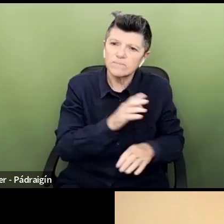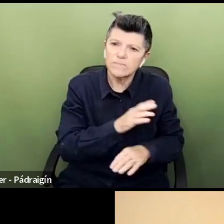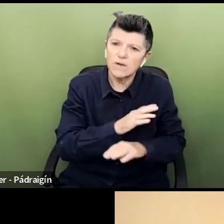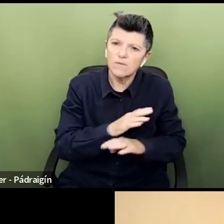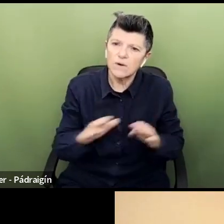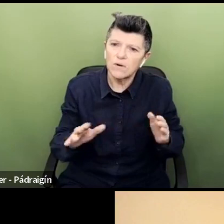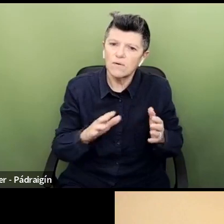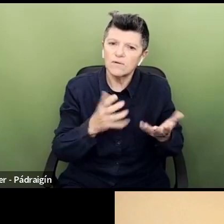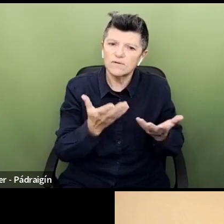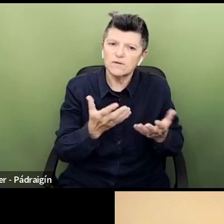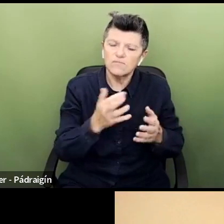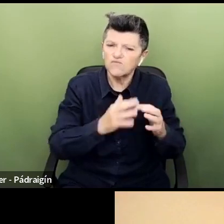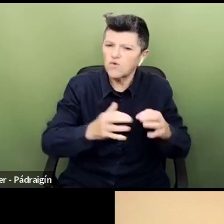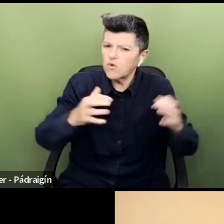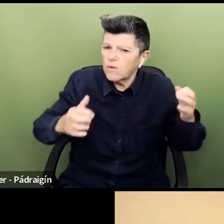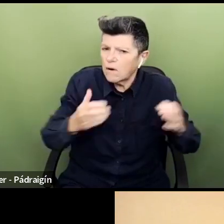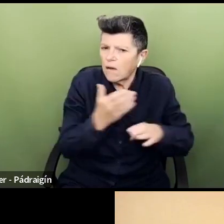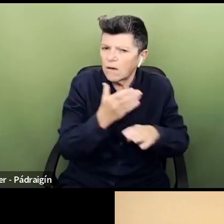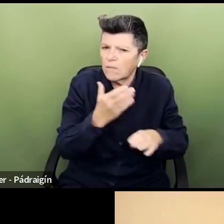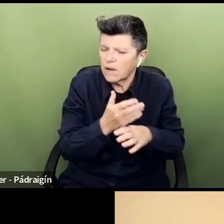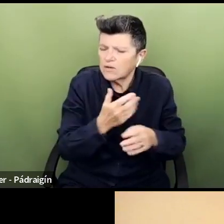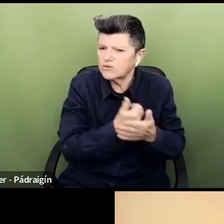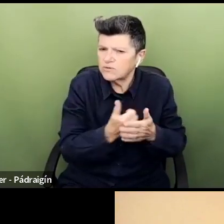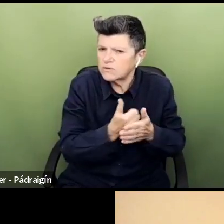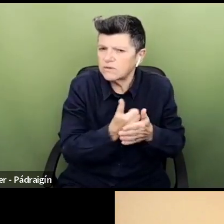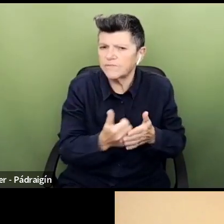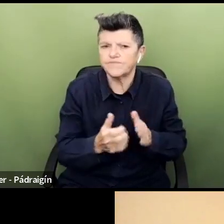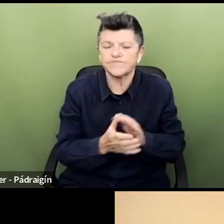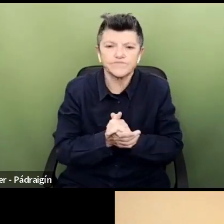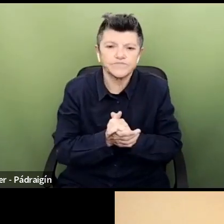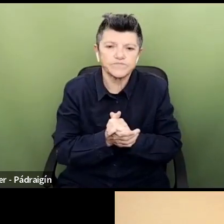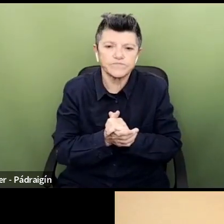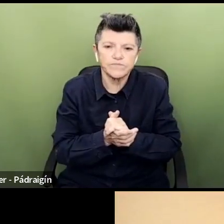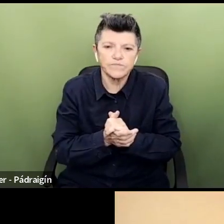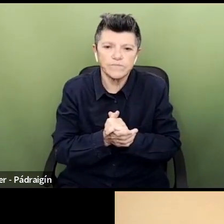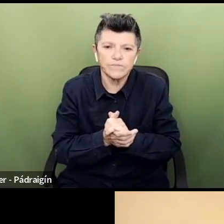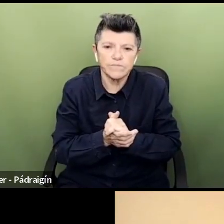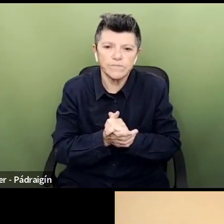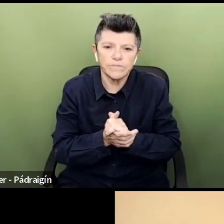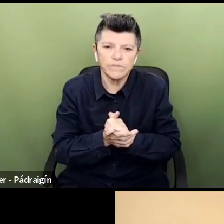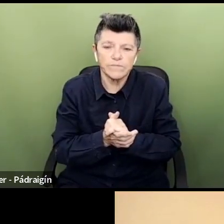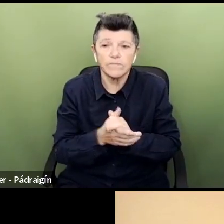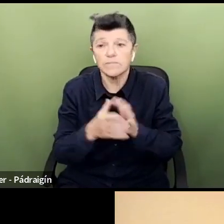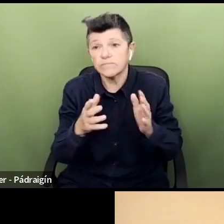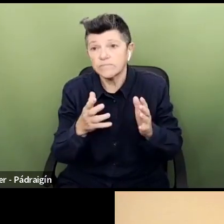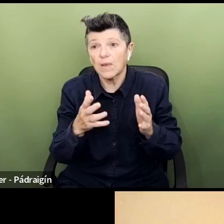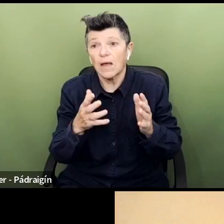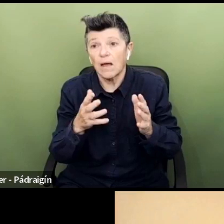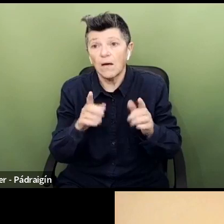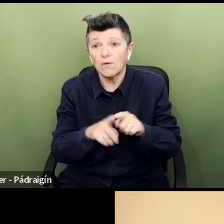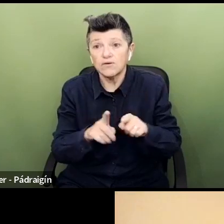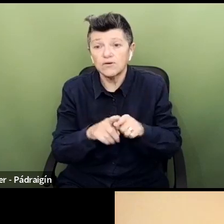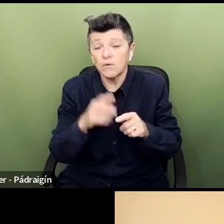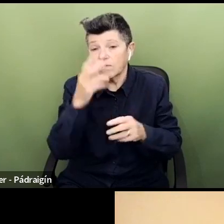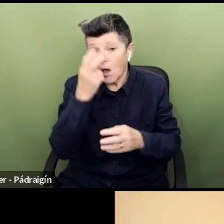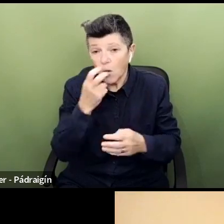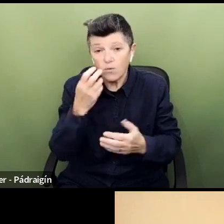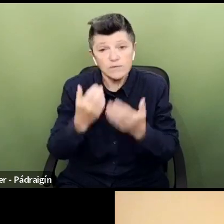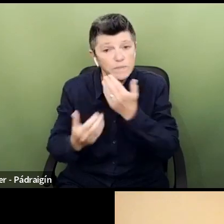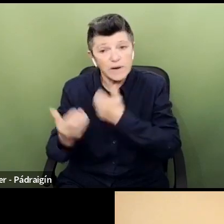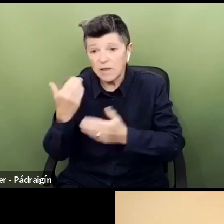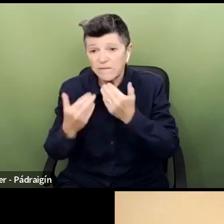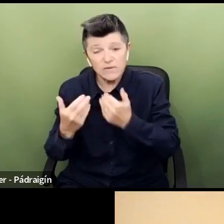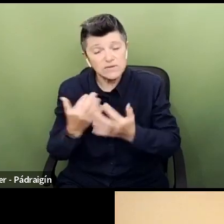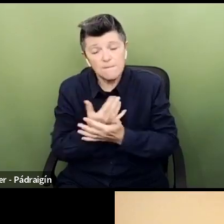occupations. And certainly, I'm thinking old believers as well, many became